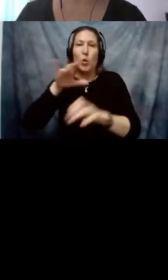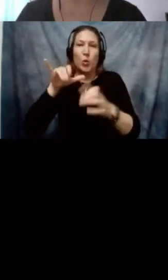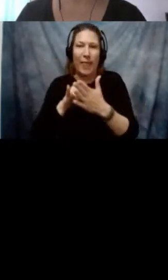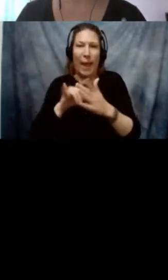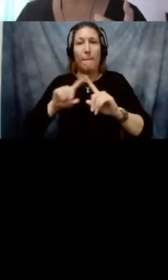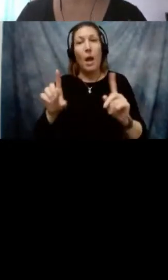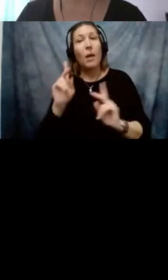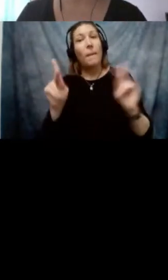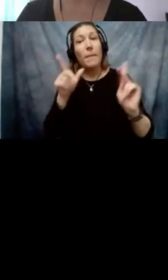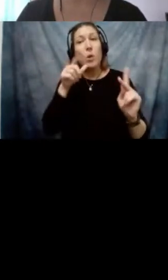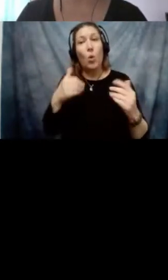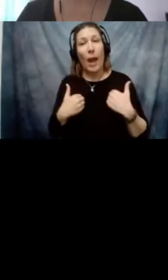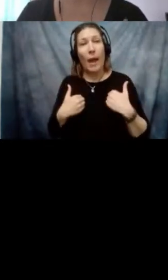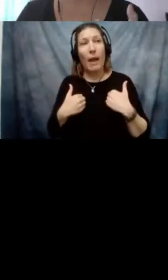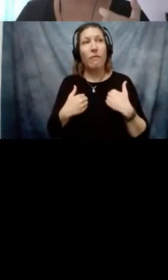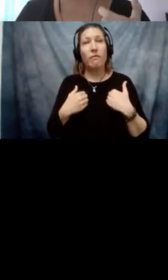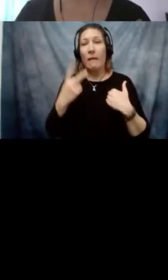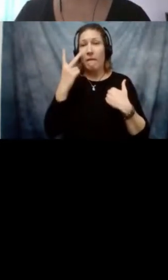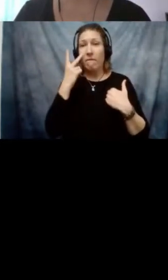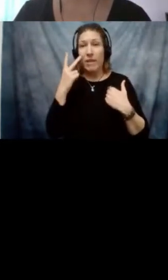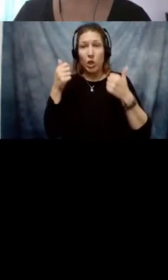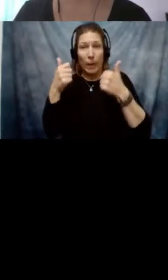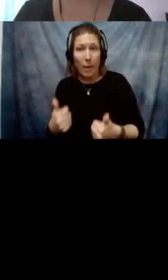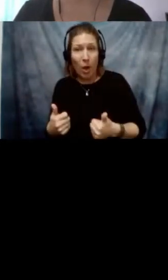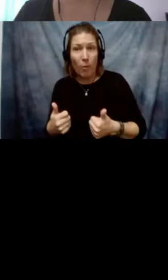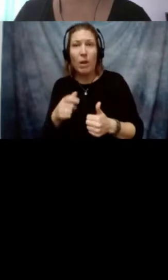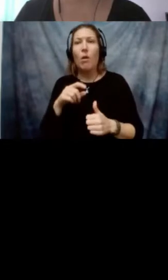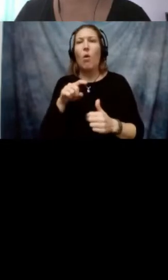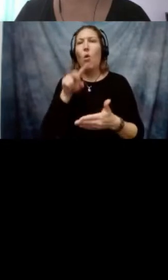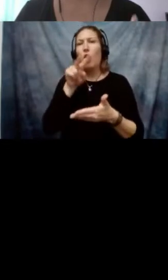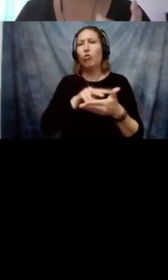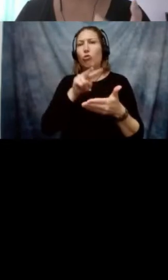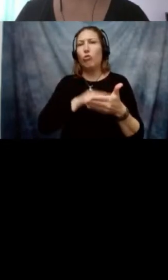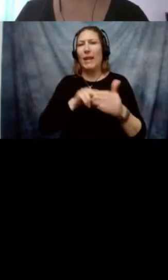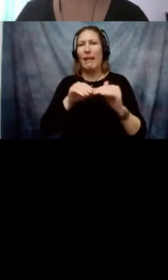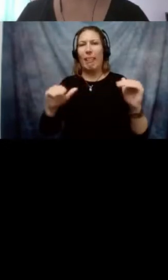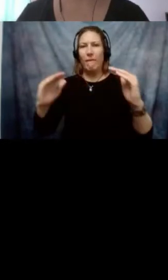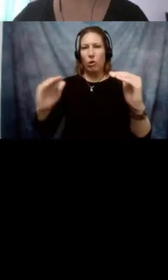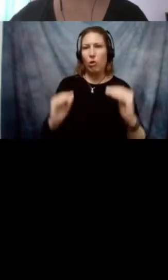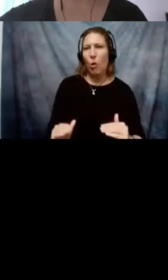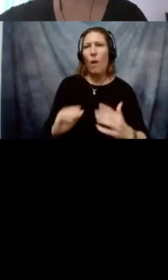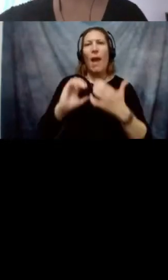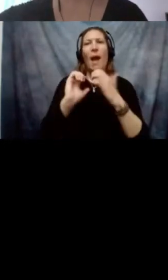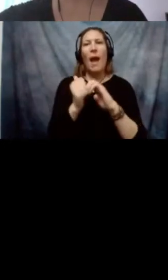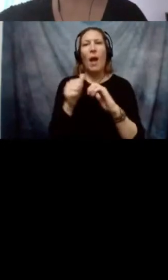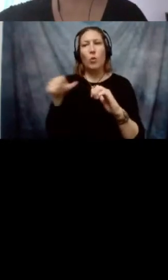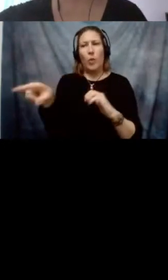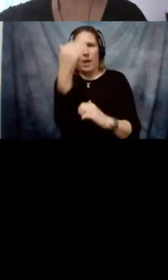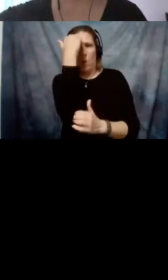low literacy, and how are you communicating what's on that slide to them as well.